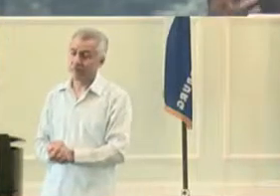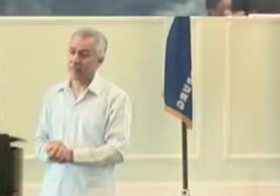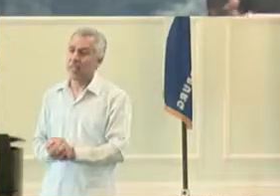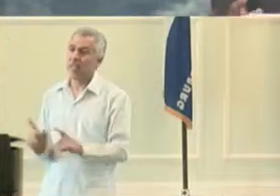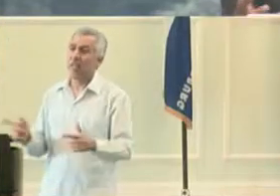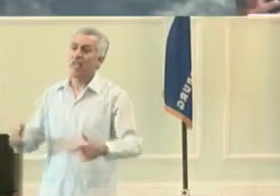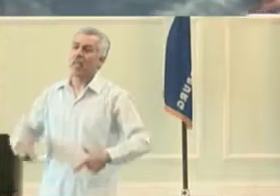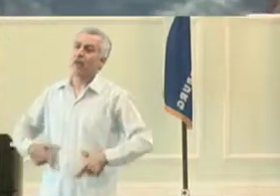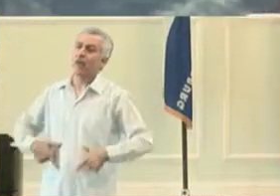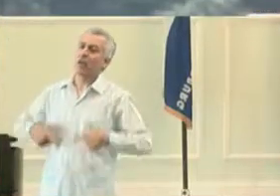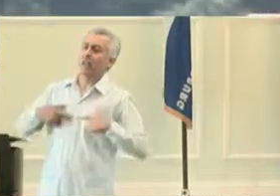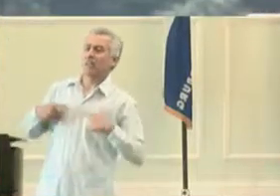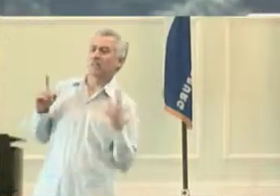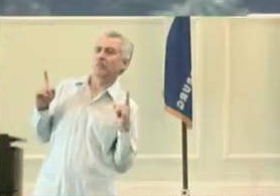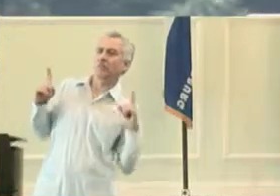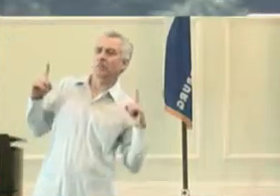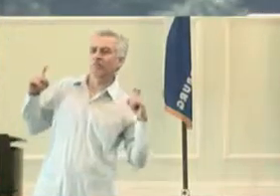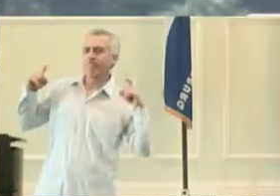sophisticated society,